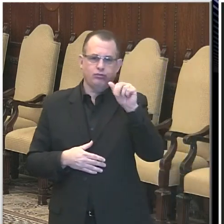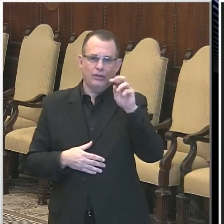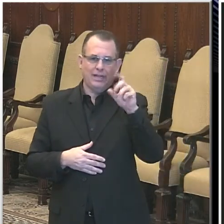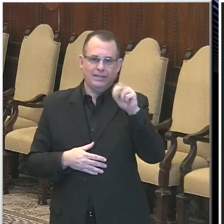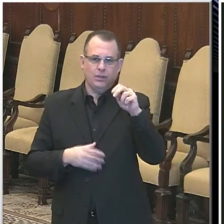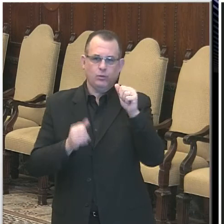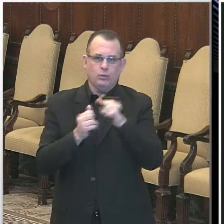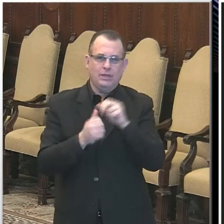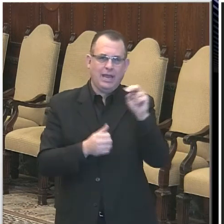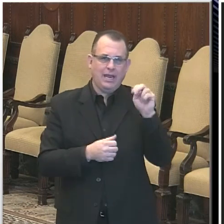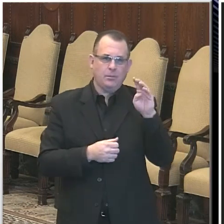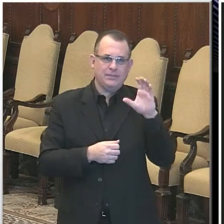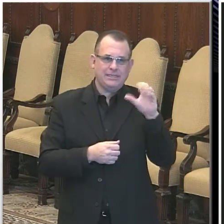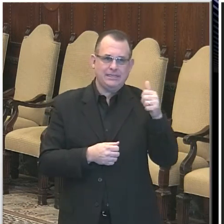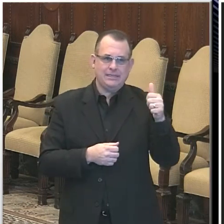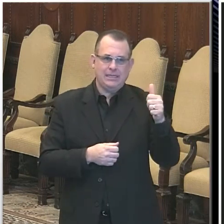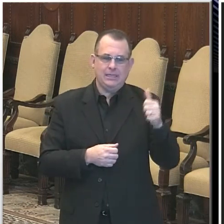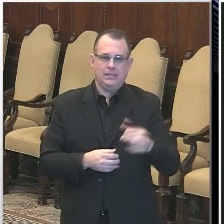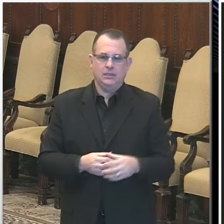10. Brandon?